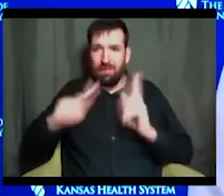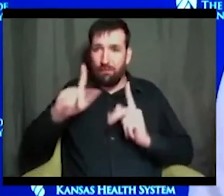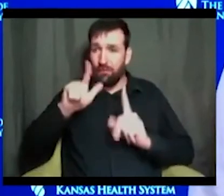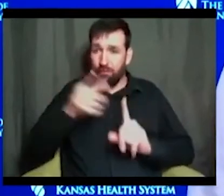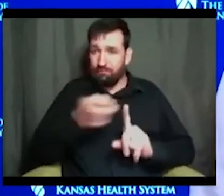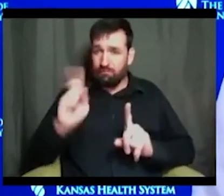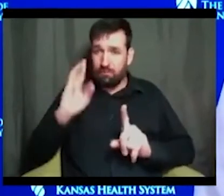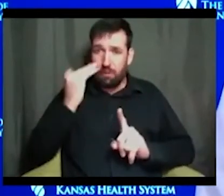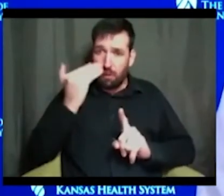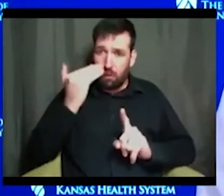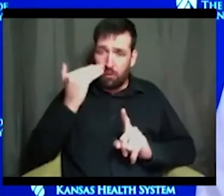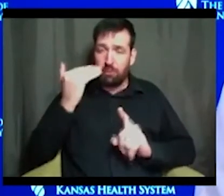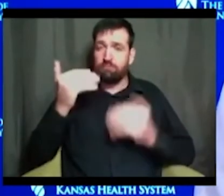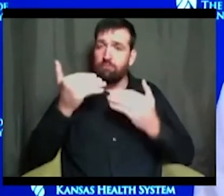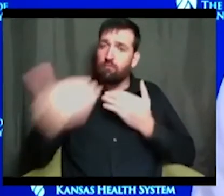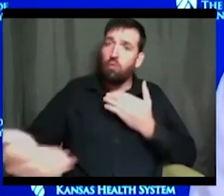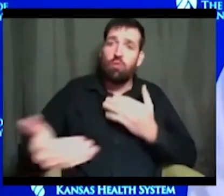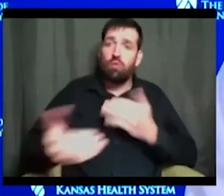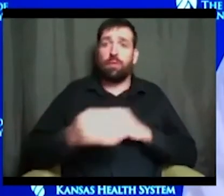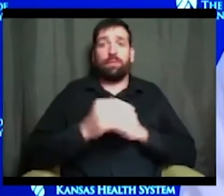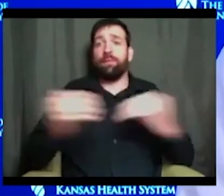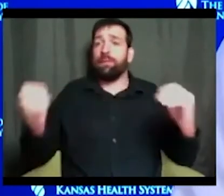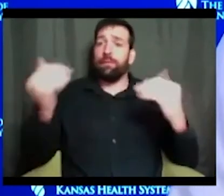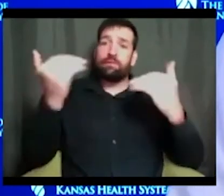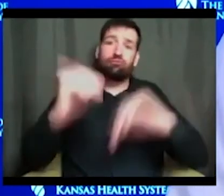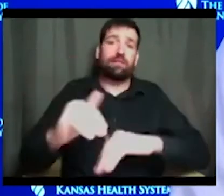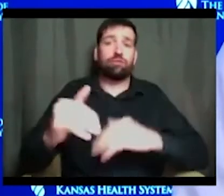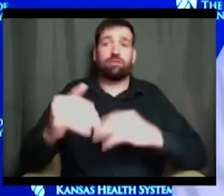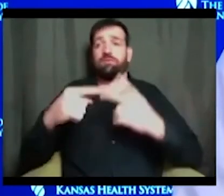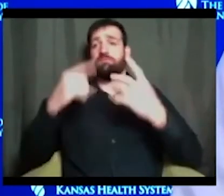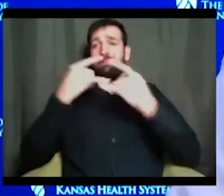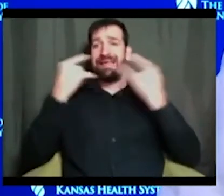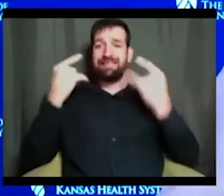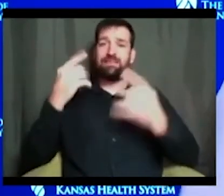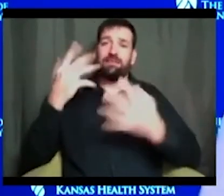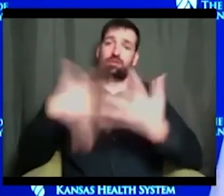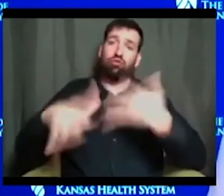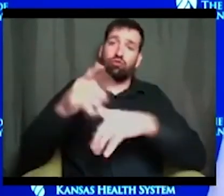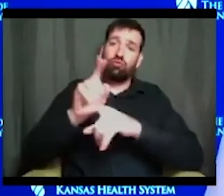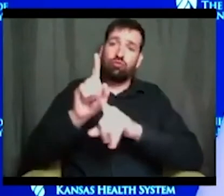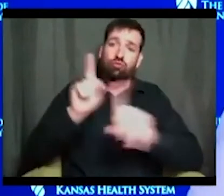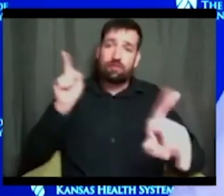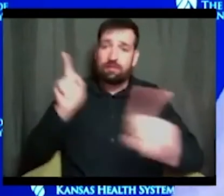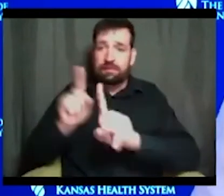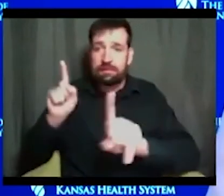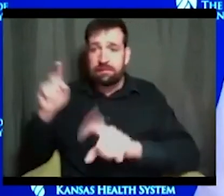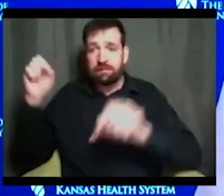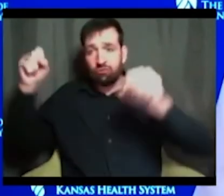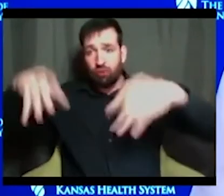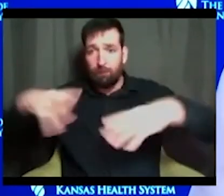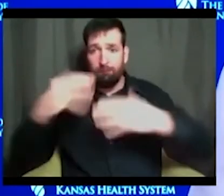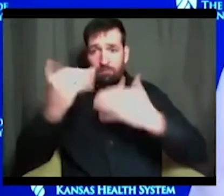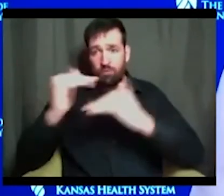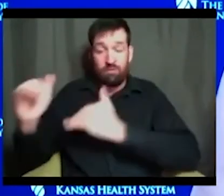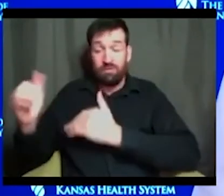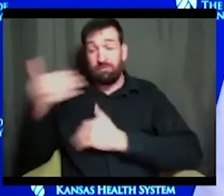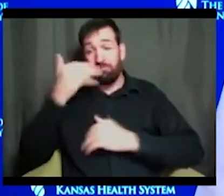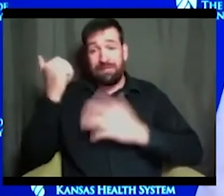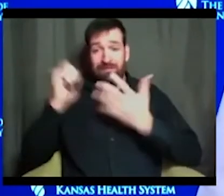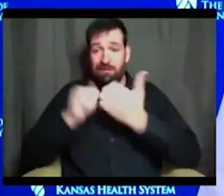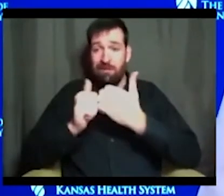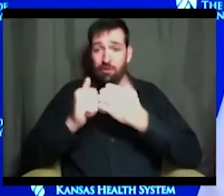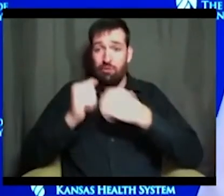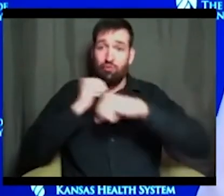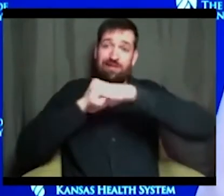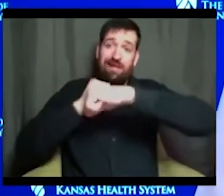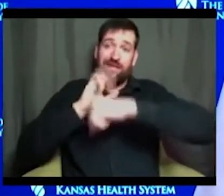lack of restrictions, masking, distancing, those types of things. And the best way that you can protect your bubble,